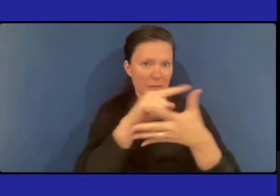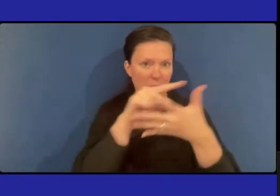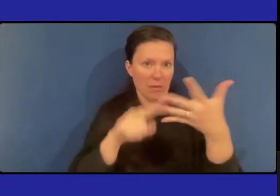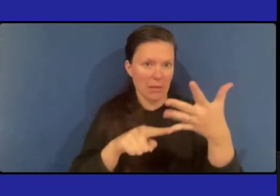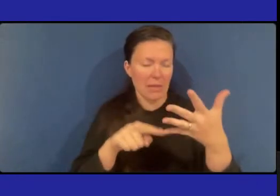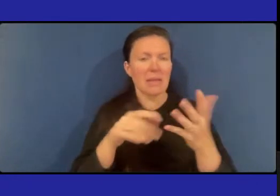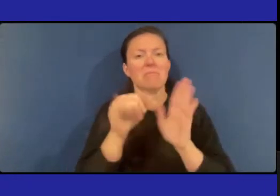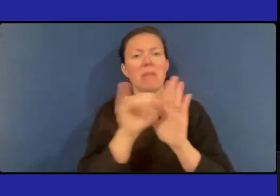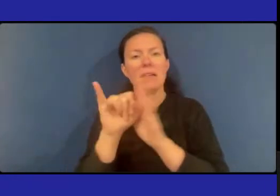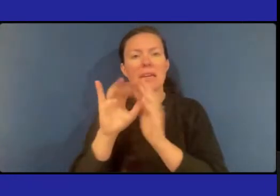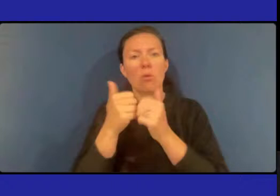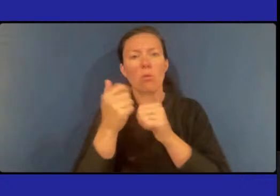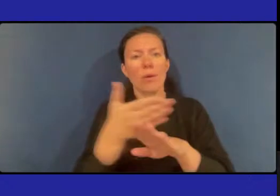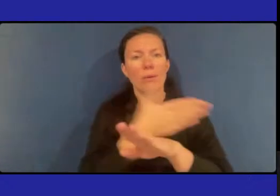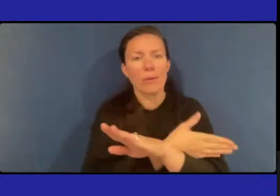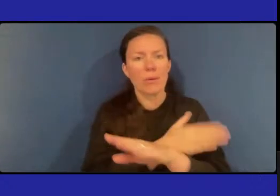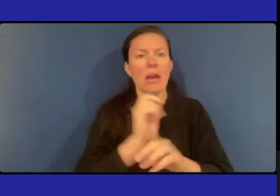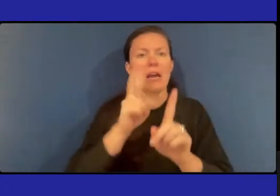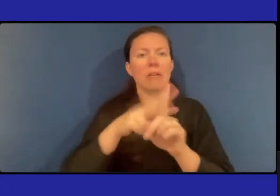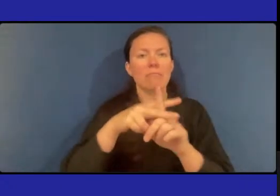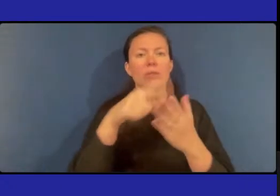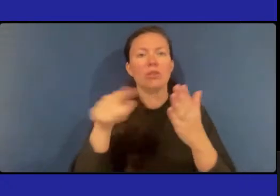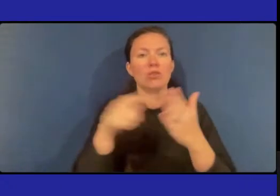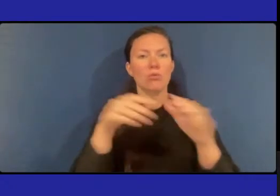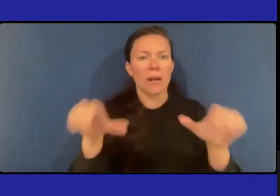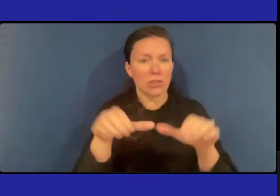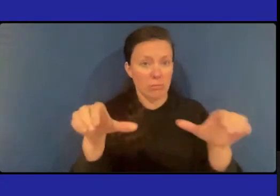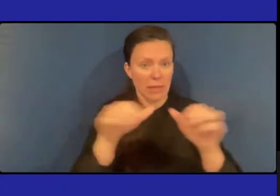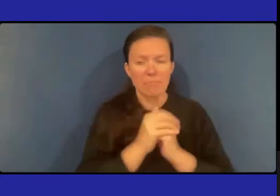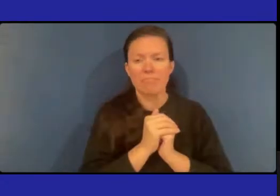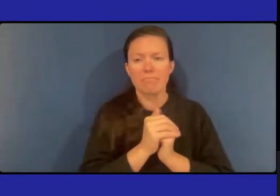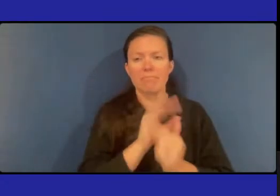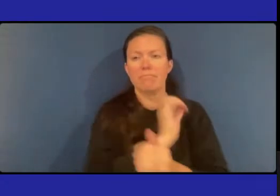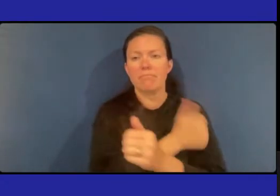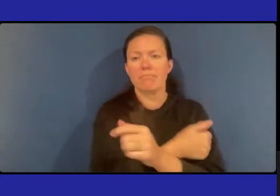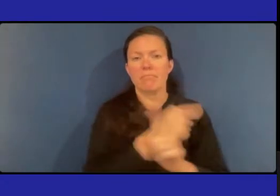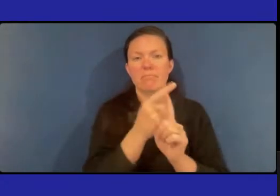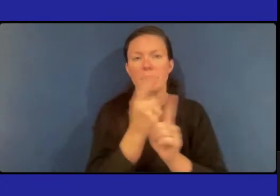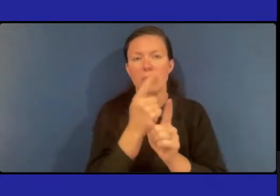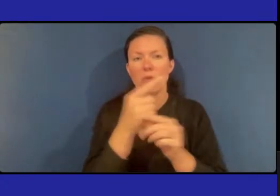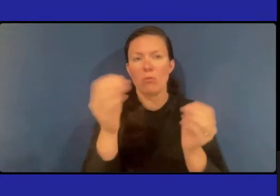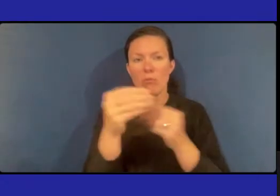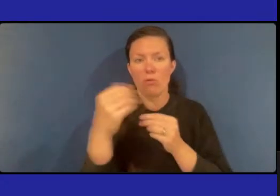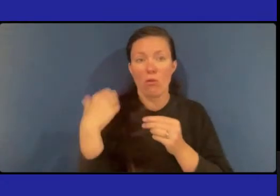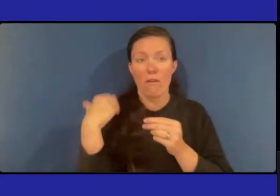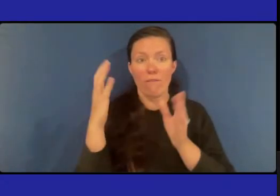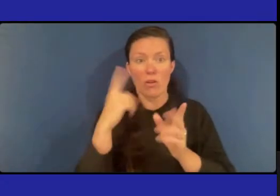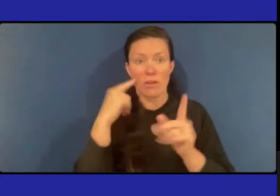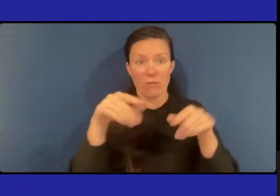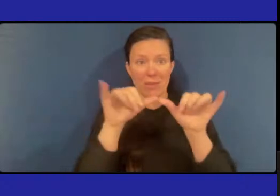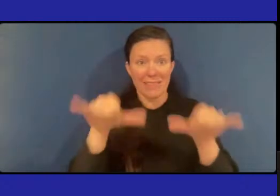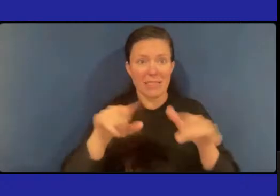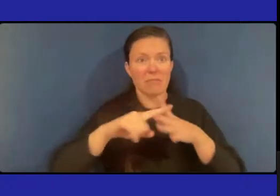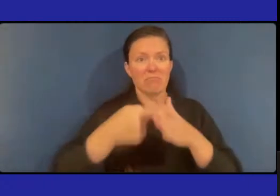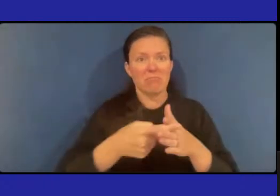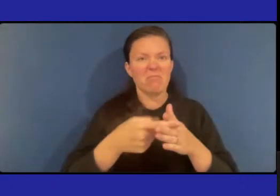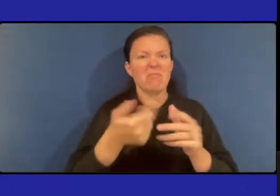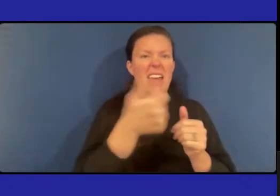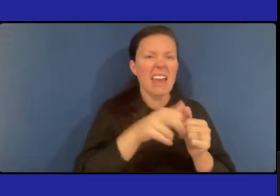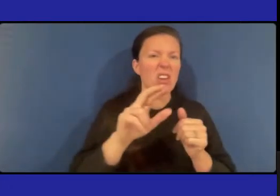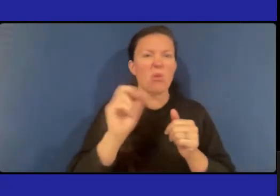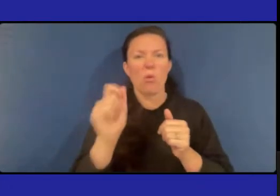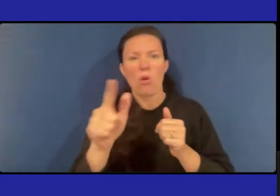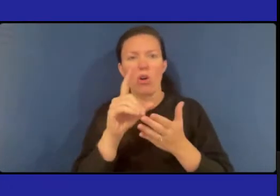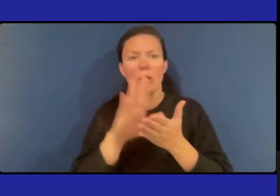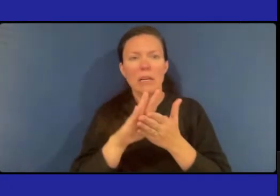and implement corrective action plans. Authorizing the appropriate officers of the system to execute any and all documents necessary